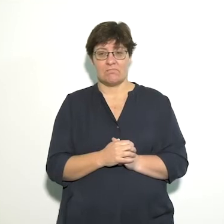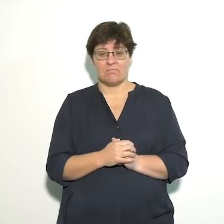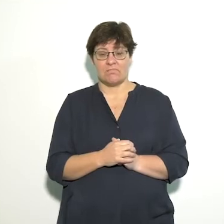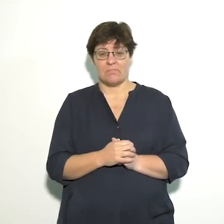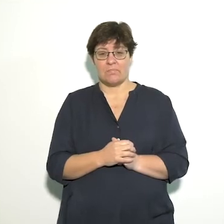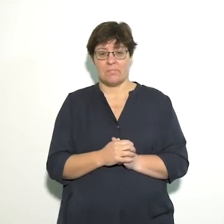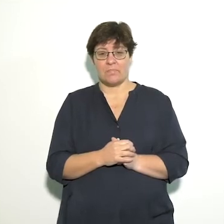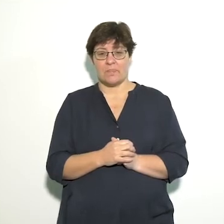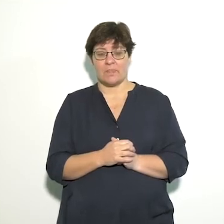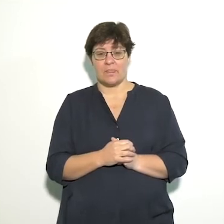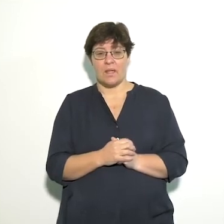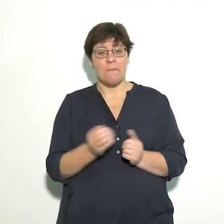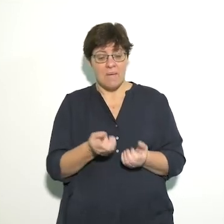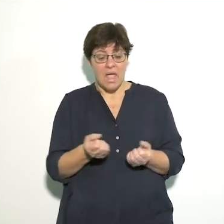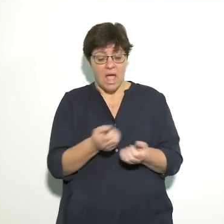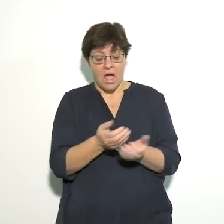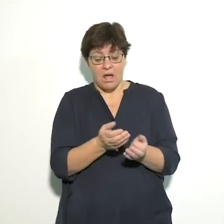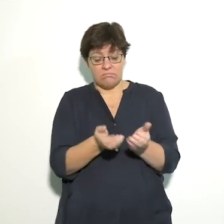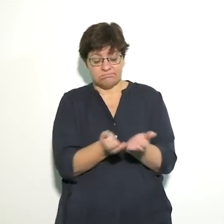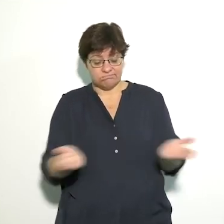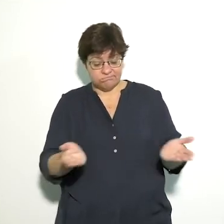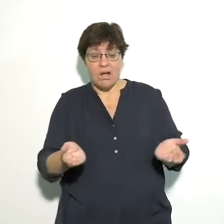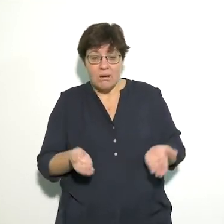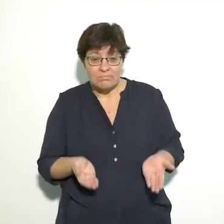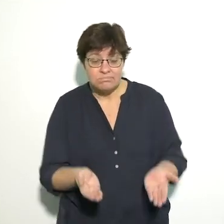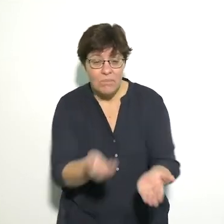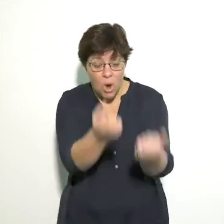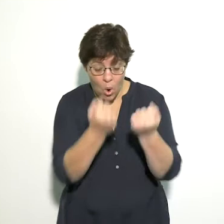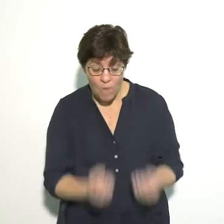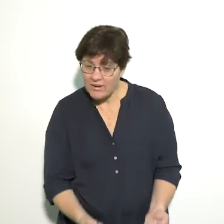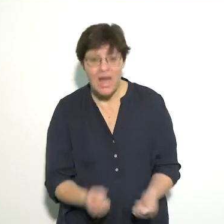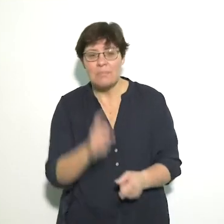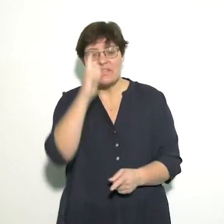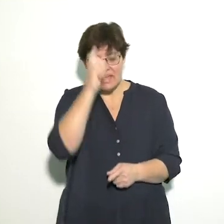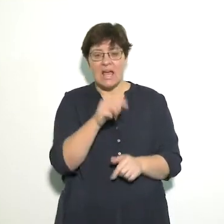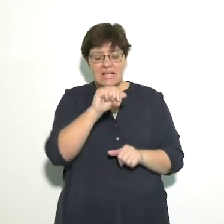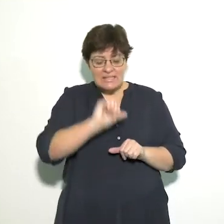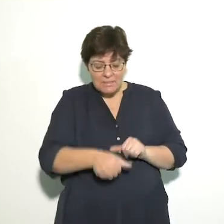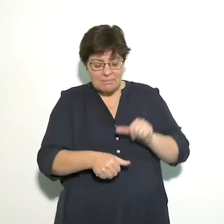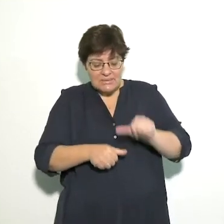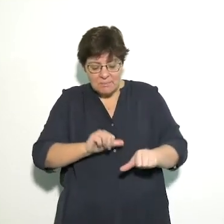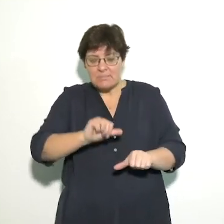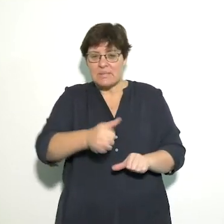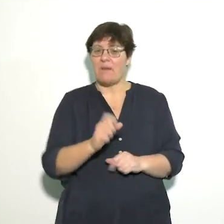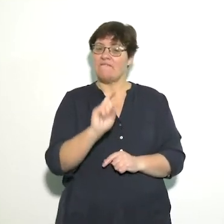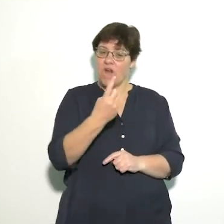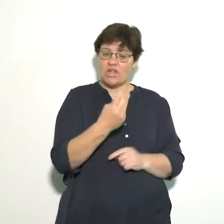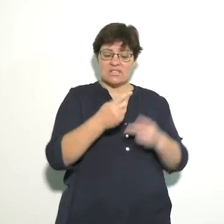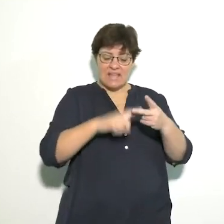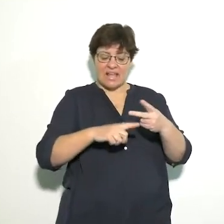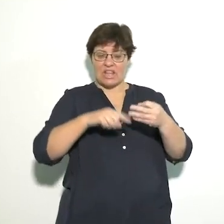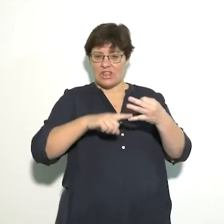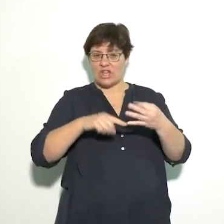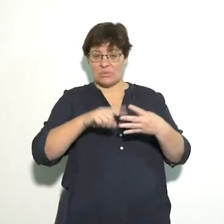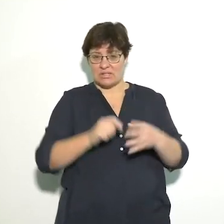putting the baking tray in the oven? No. We need to think about the order and the format that we are using. So